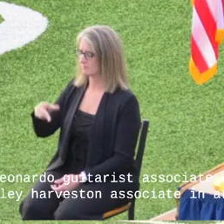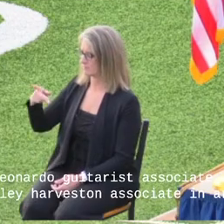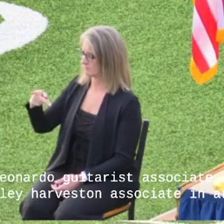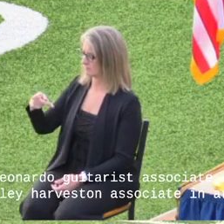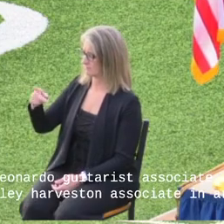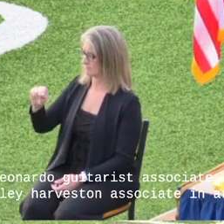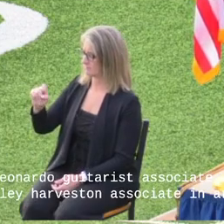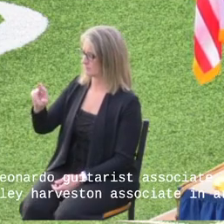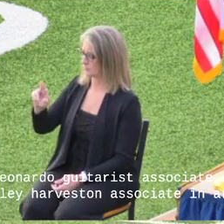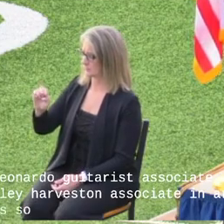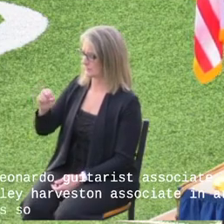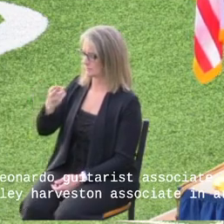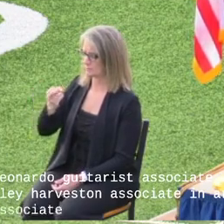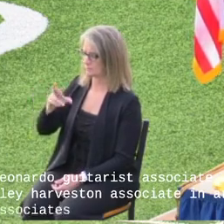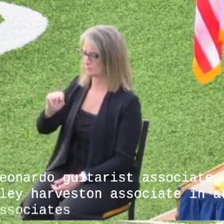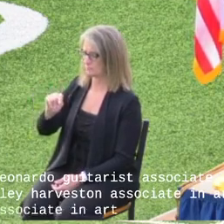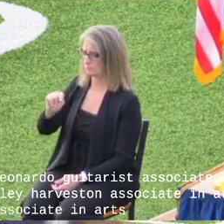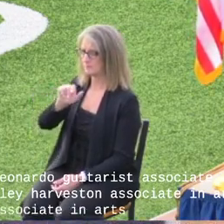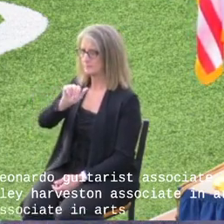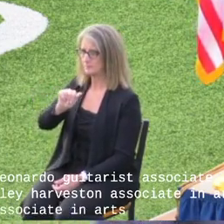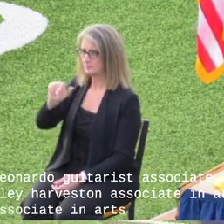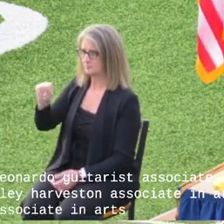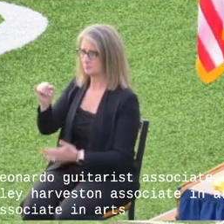Patrice Hart, Associate in Arts.